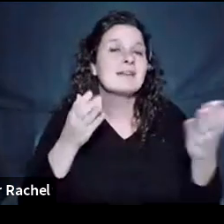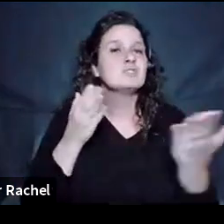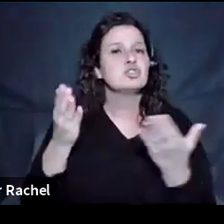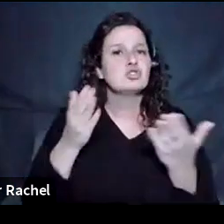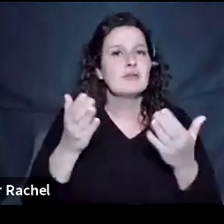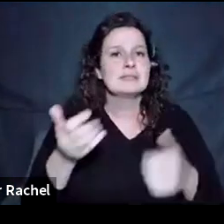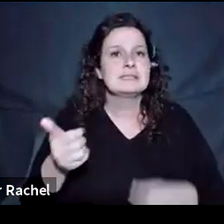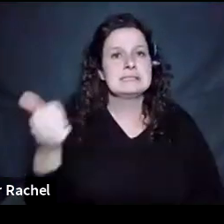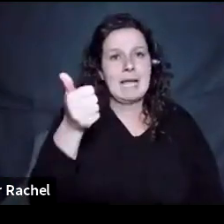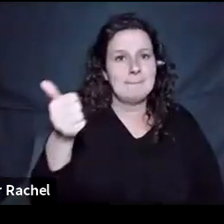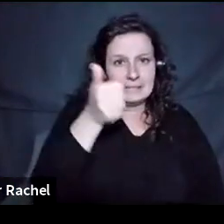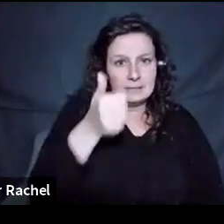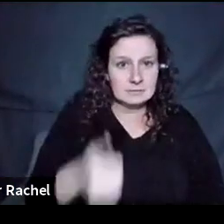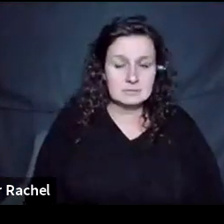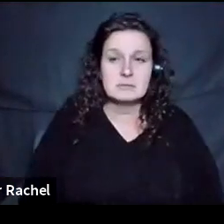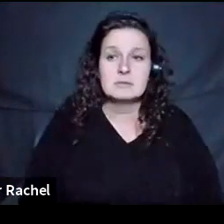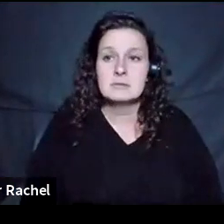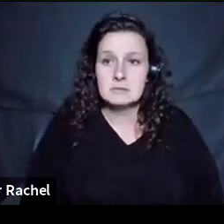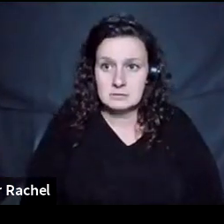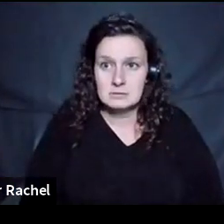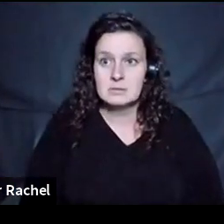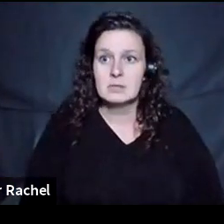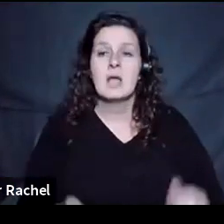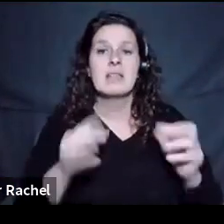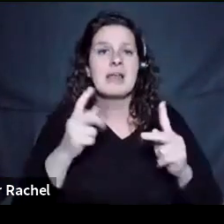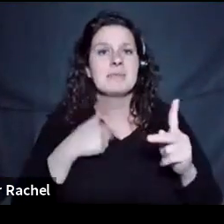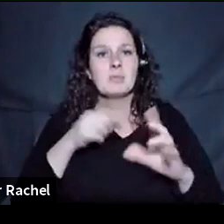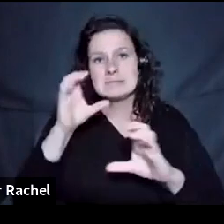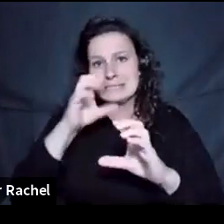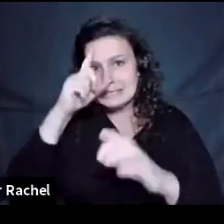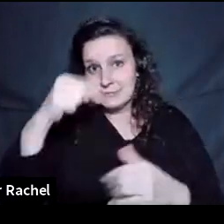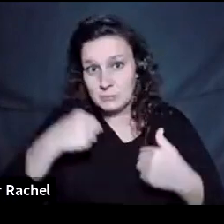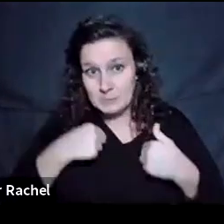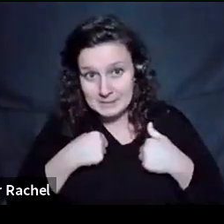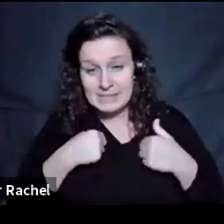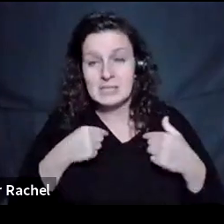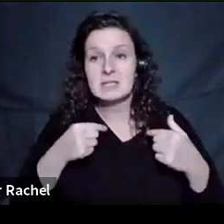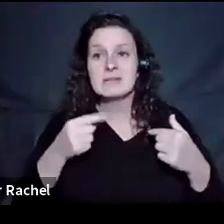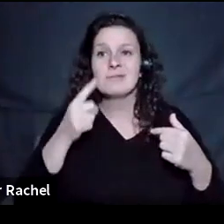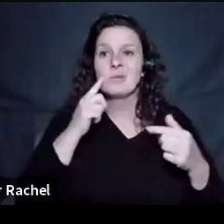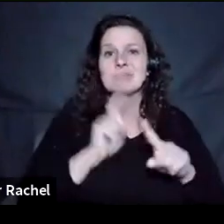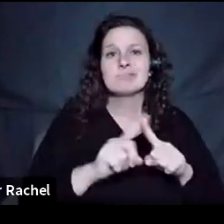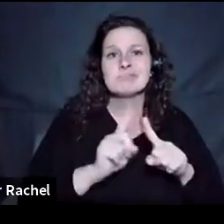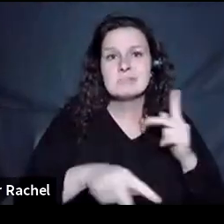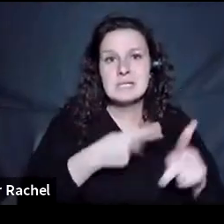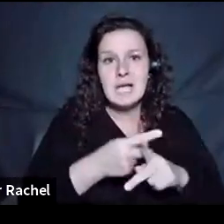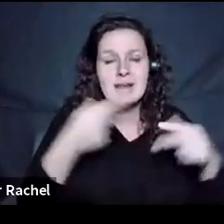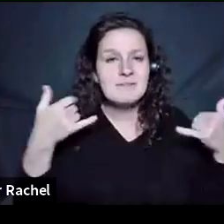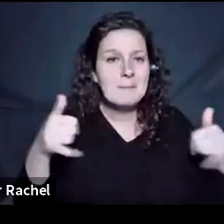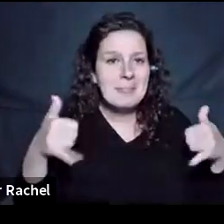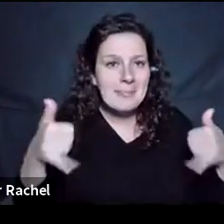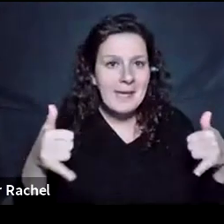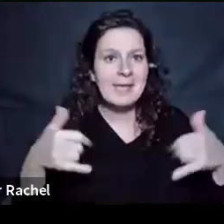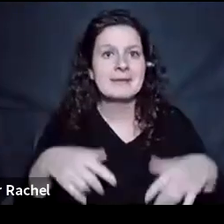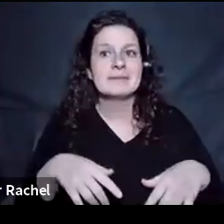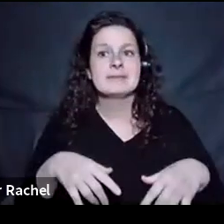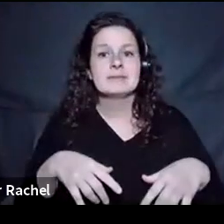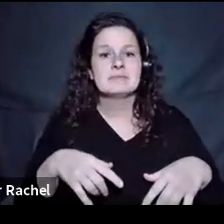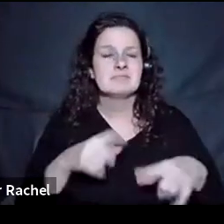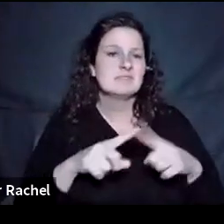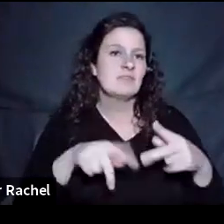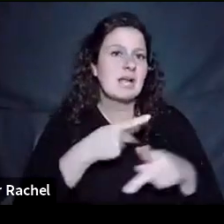topping, and a lot of people seek me out for all sorts of different plays and types of play that I